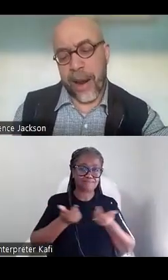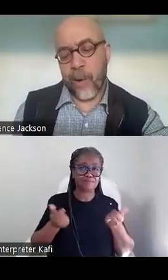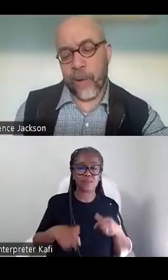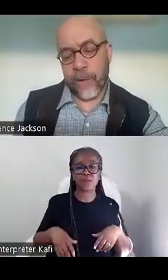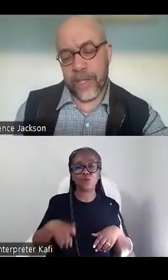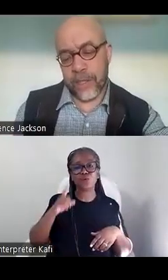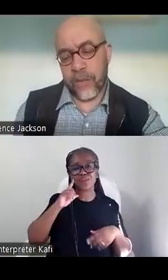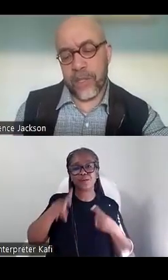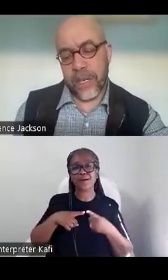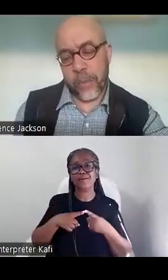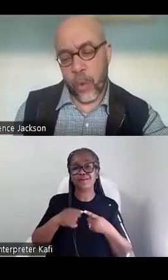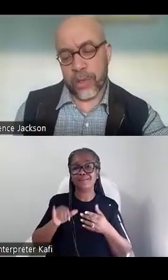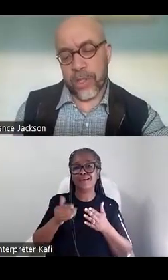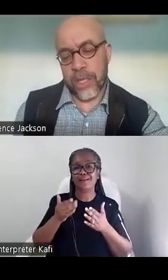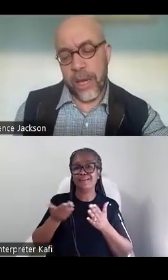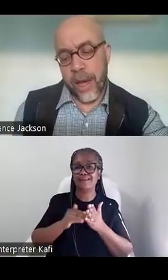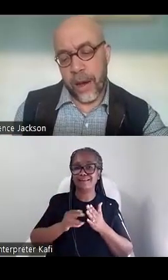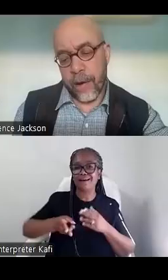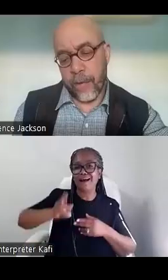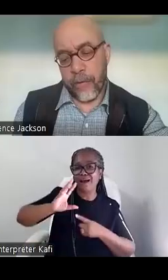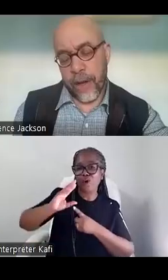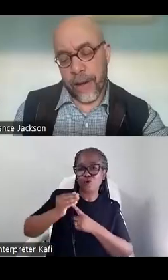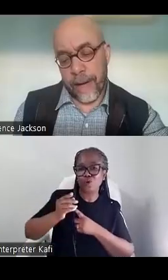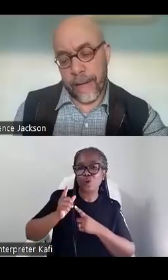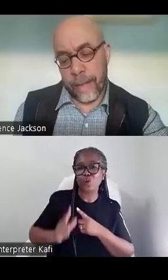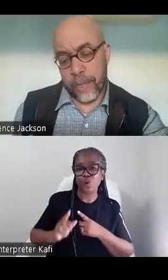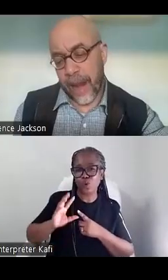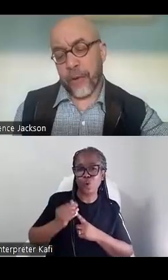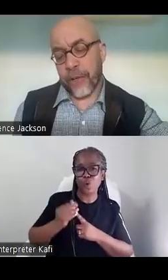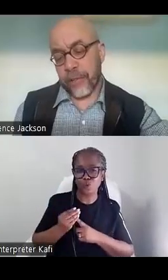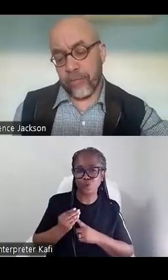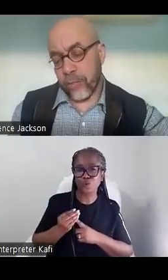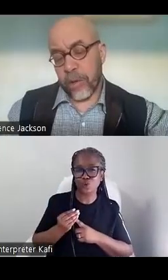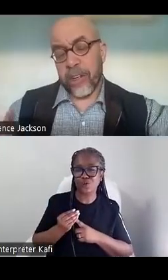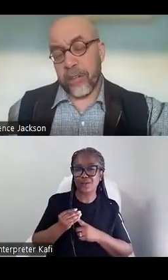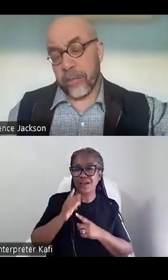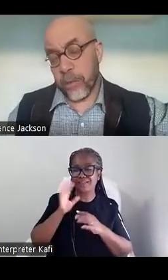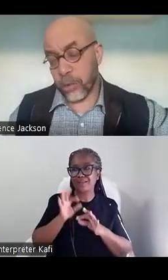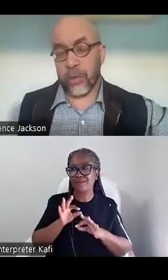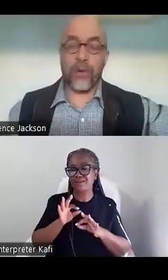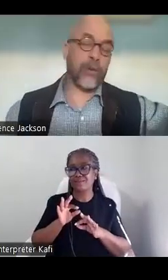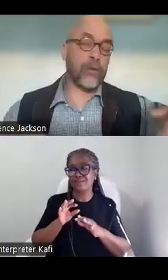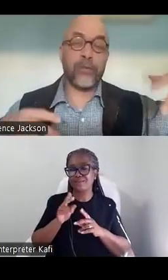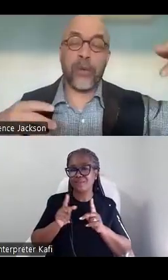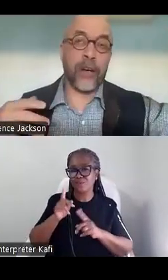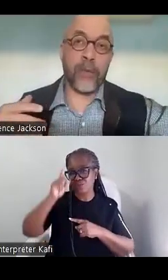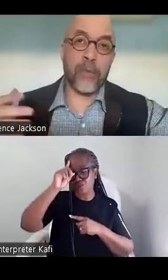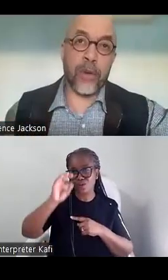the power, significance, and importance of African